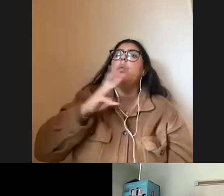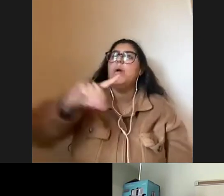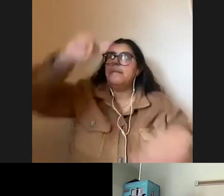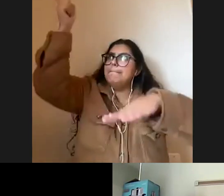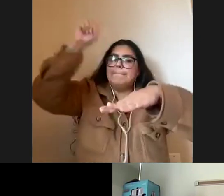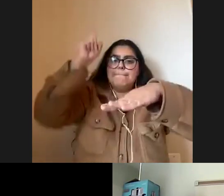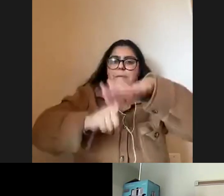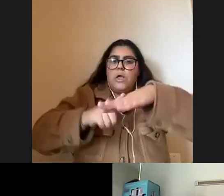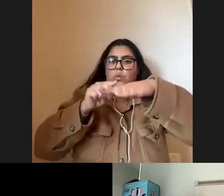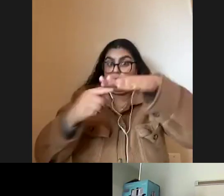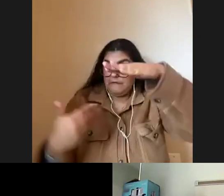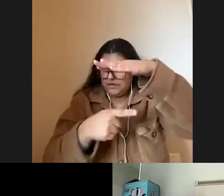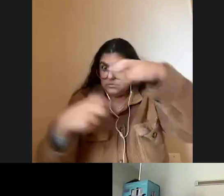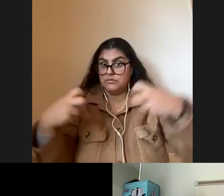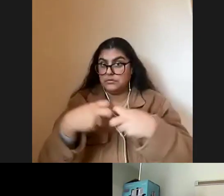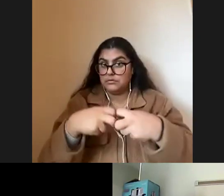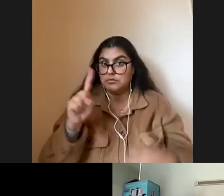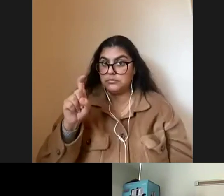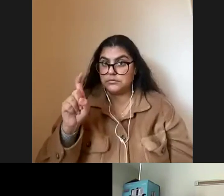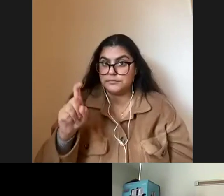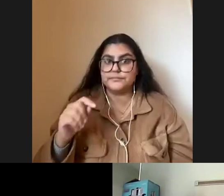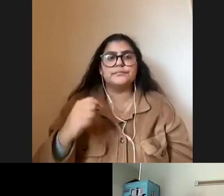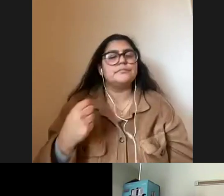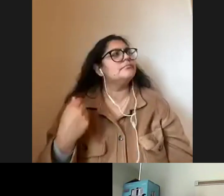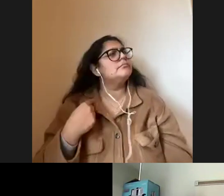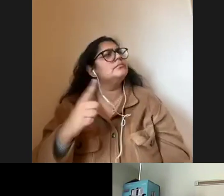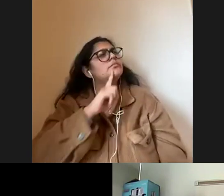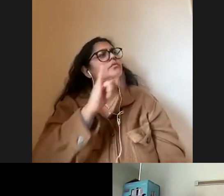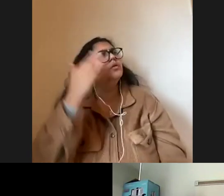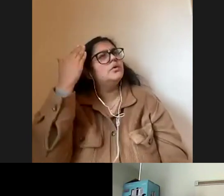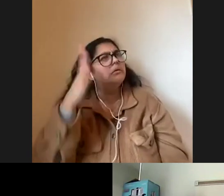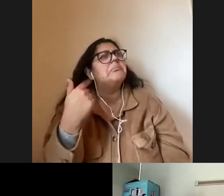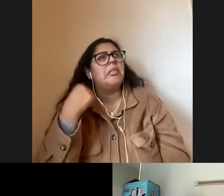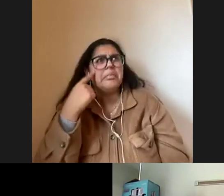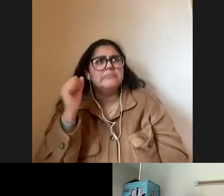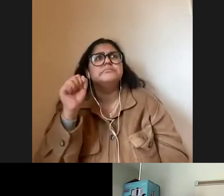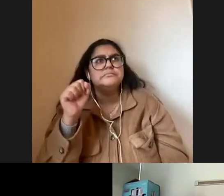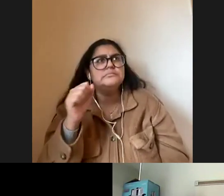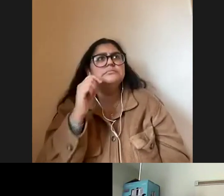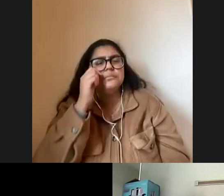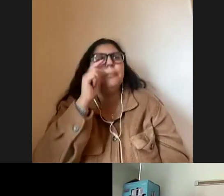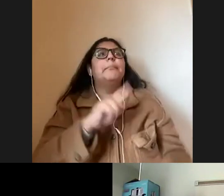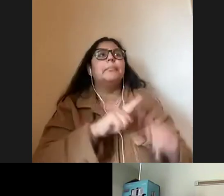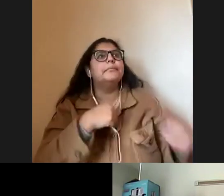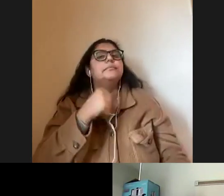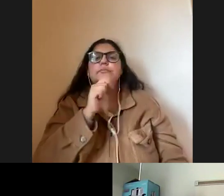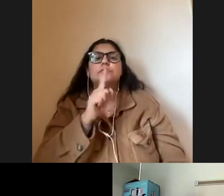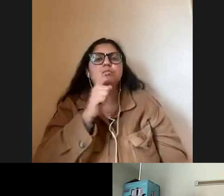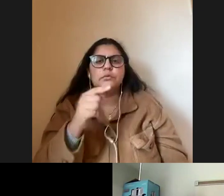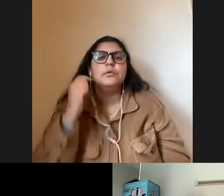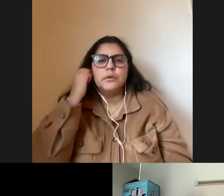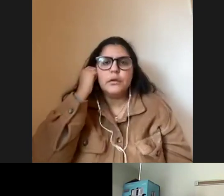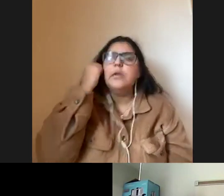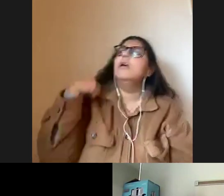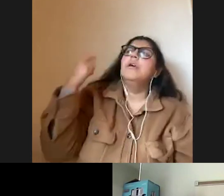electrocuted? Oh, I actually don't know the answer to that question. I would imagine yes, but I'm not sure. I also think